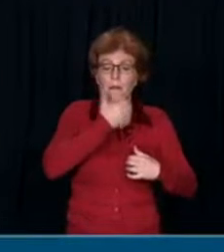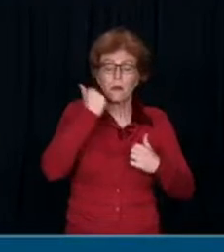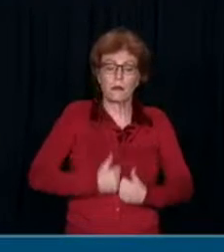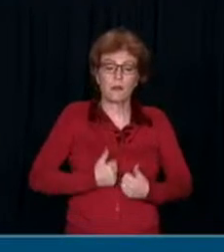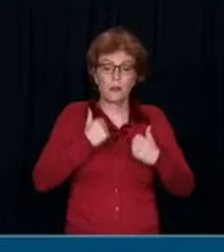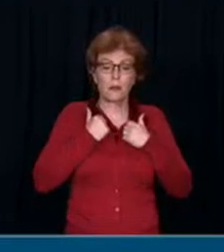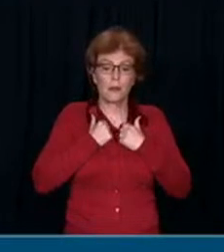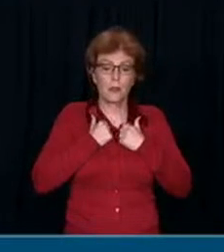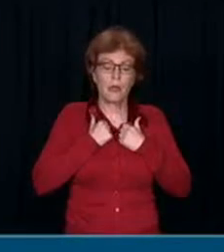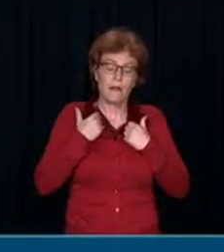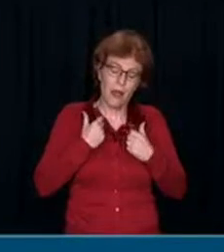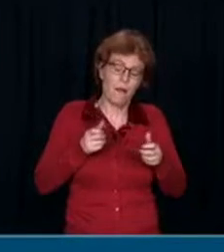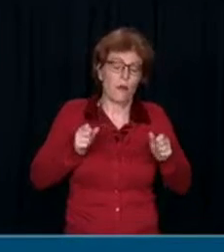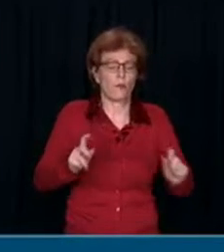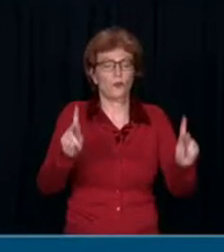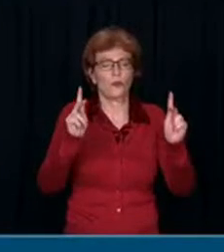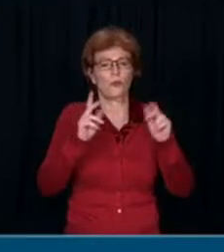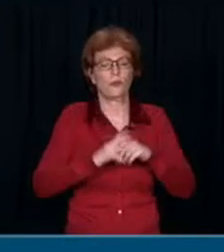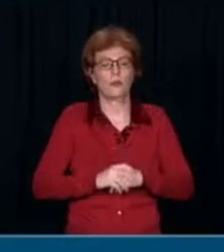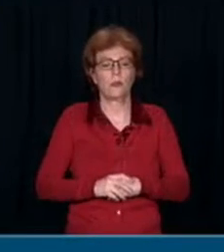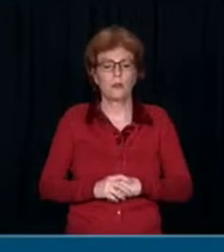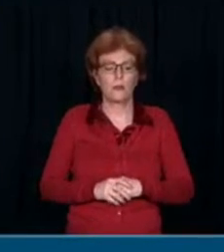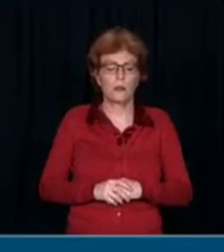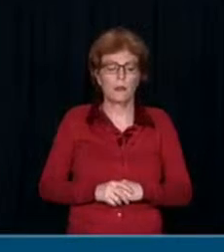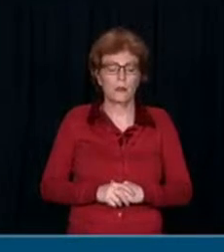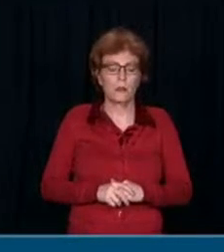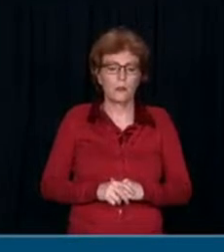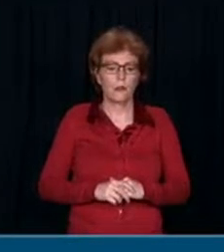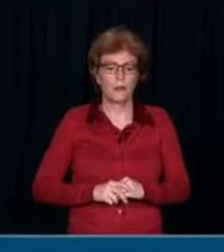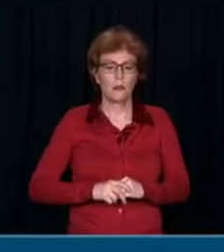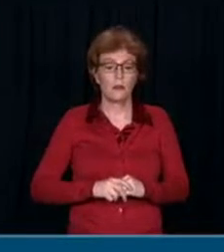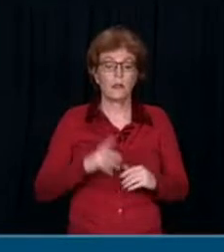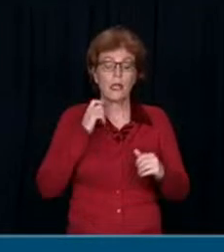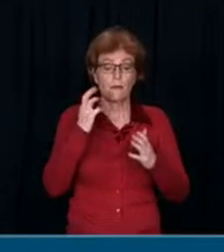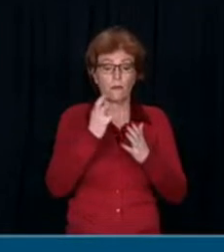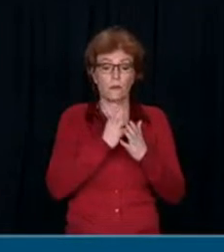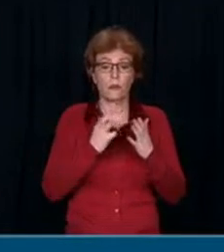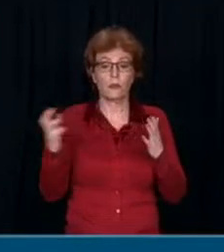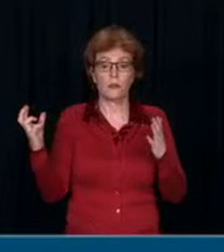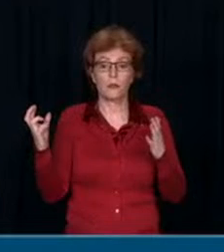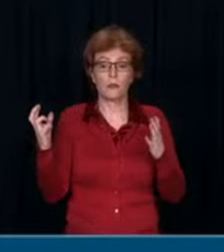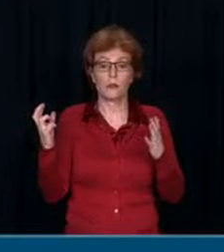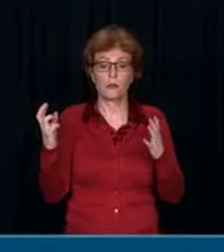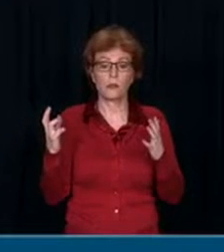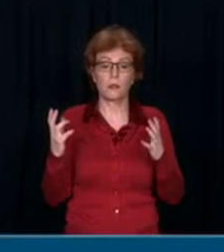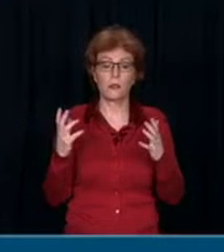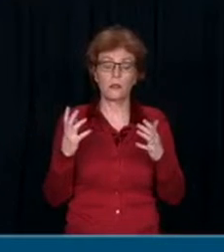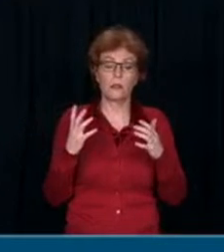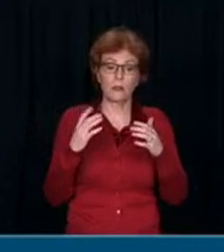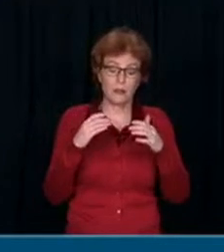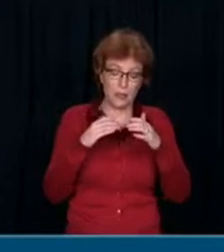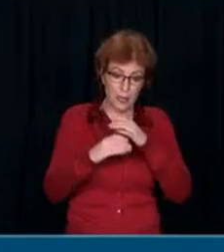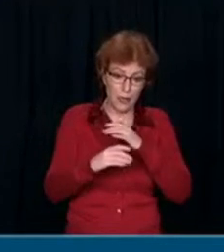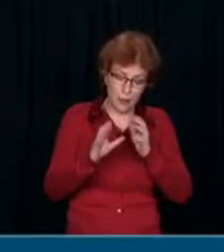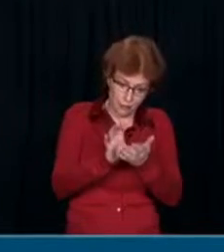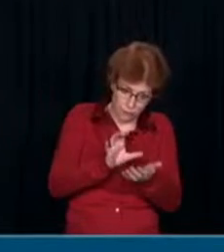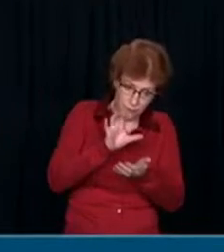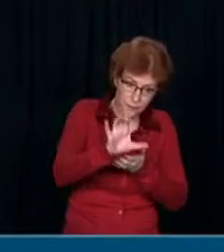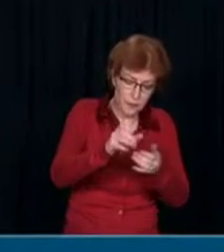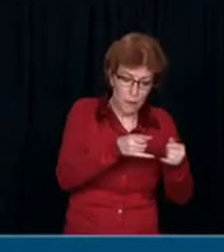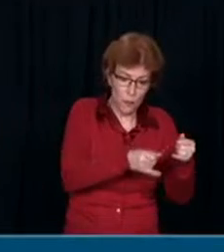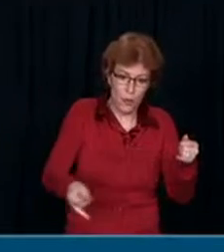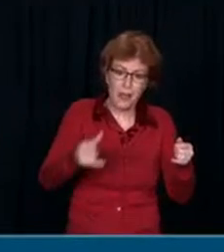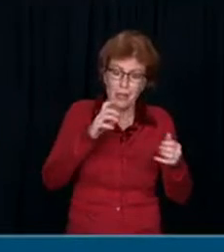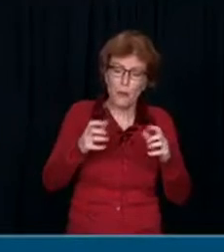life have that opportunity. Of course, if we put the resources into the border, they will catch the